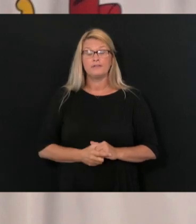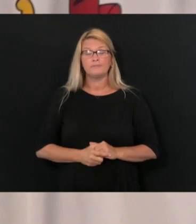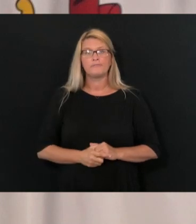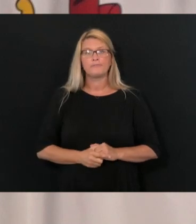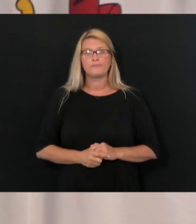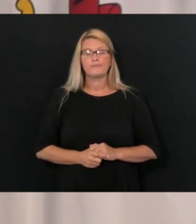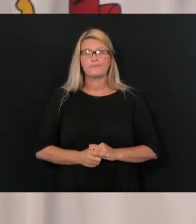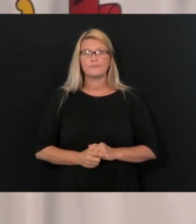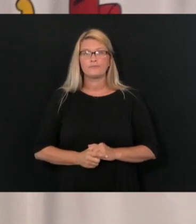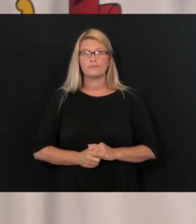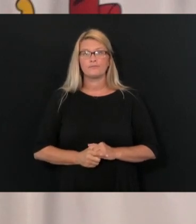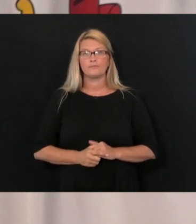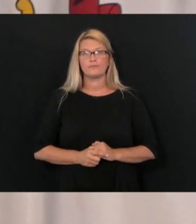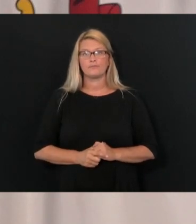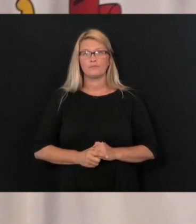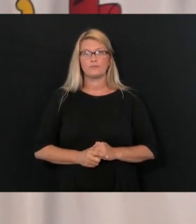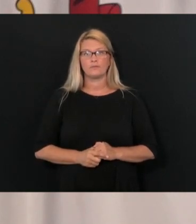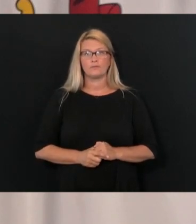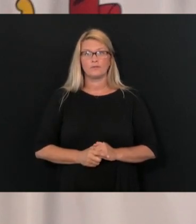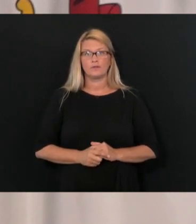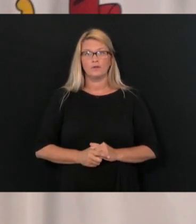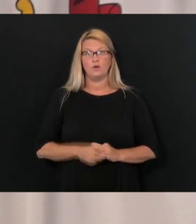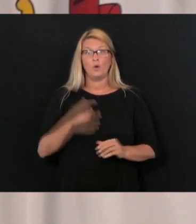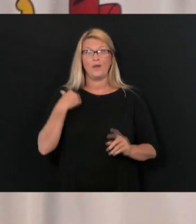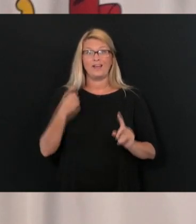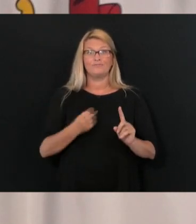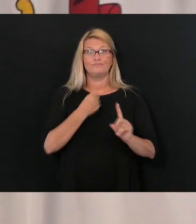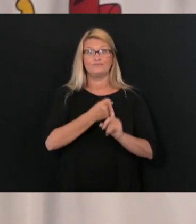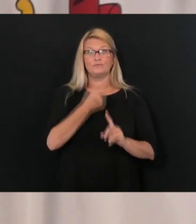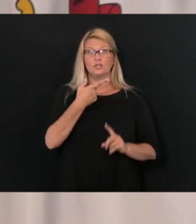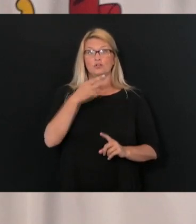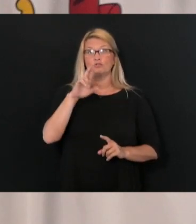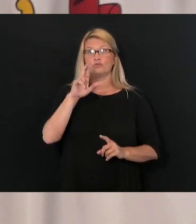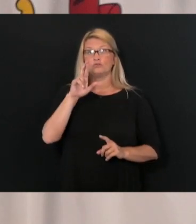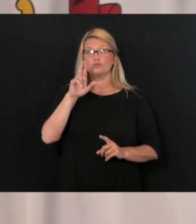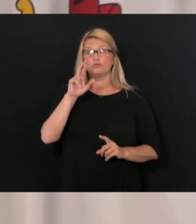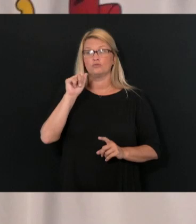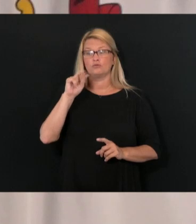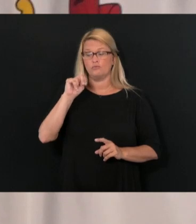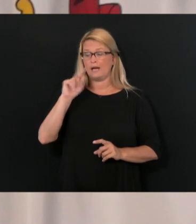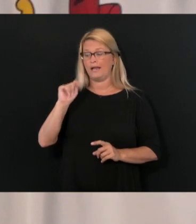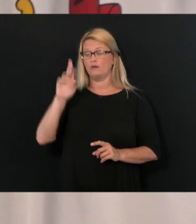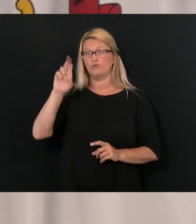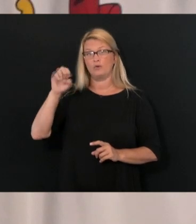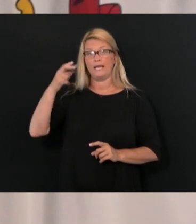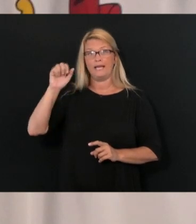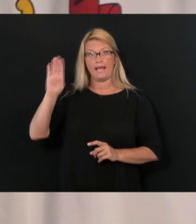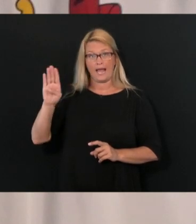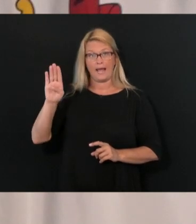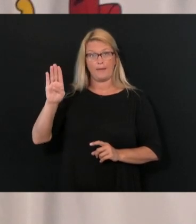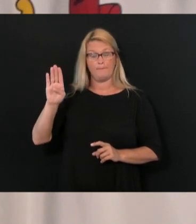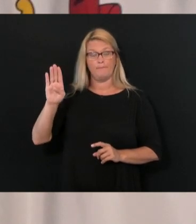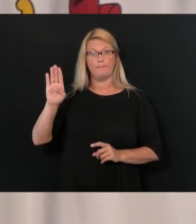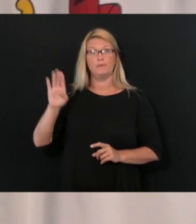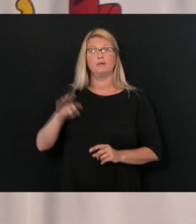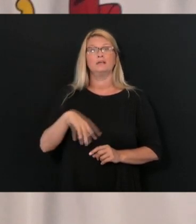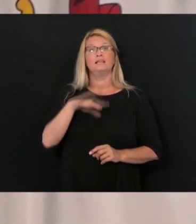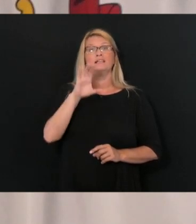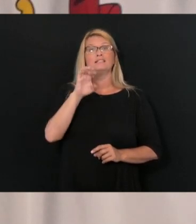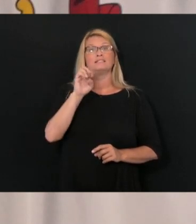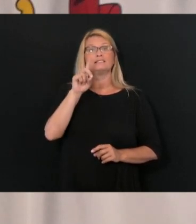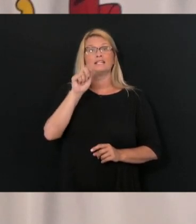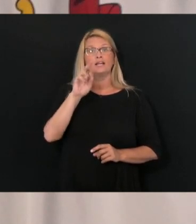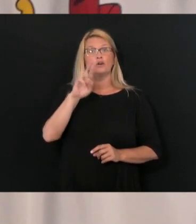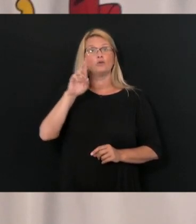this, we have outbreaks at the Grant Rehab and Care Center in Grant County, the Cedar Ridge